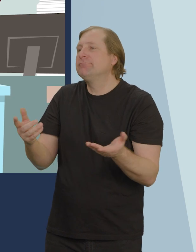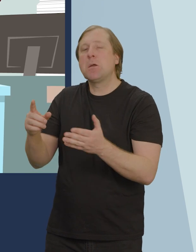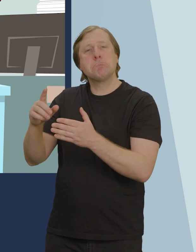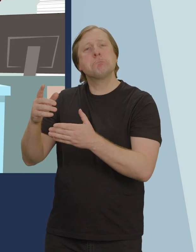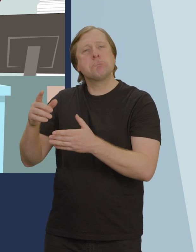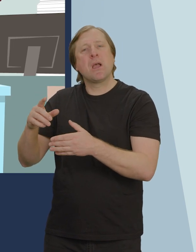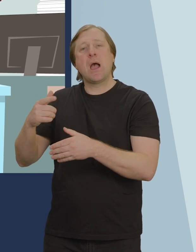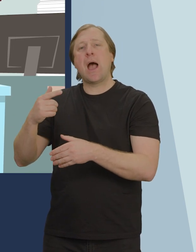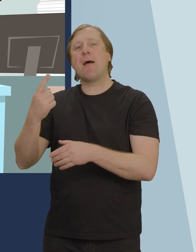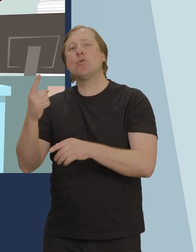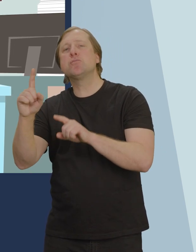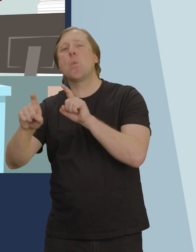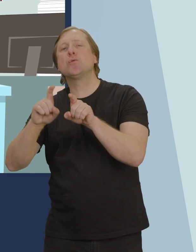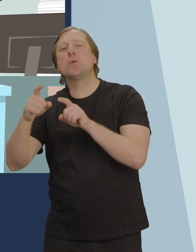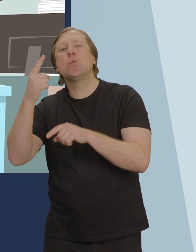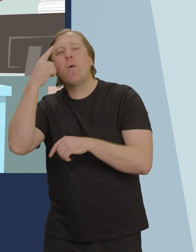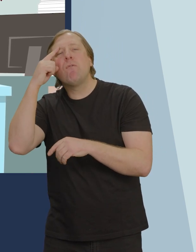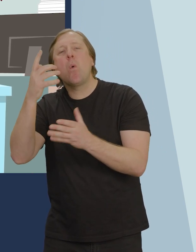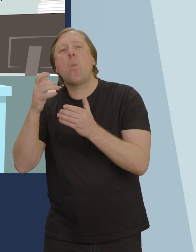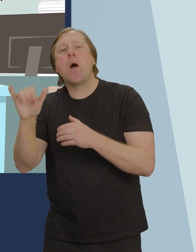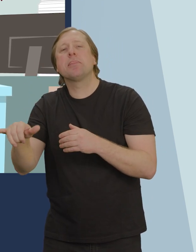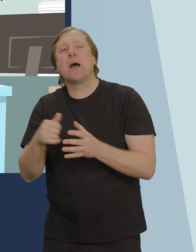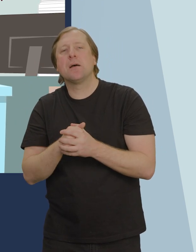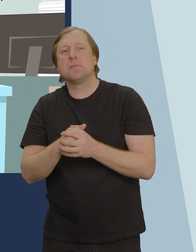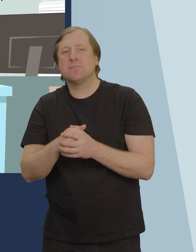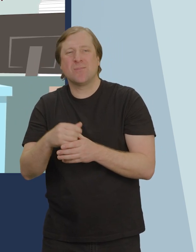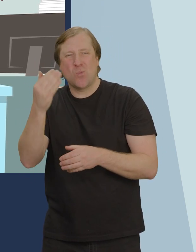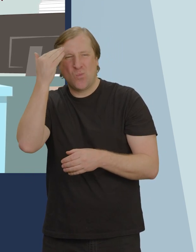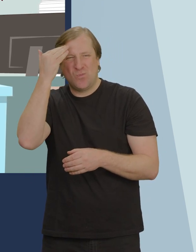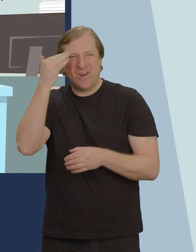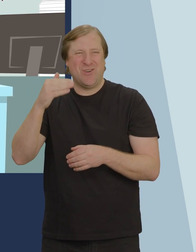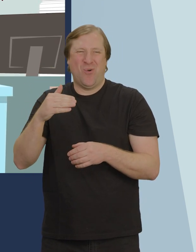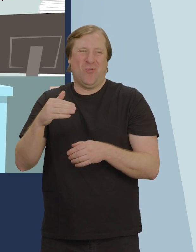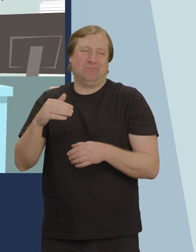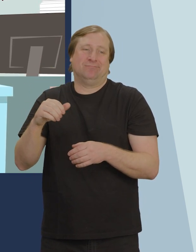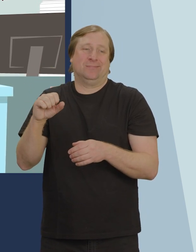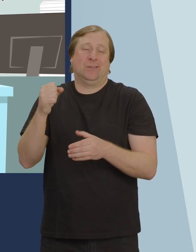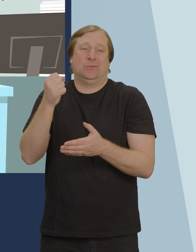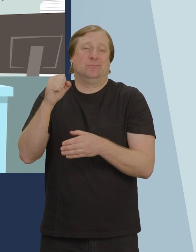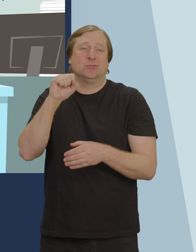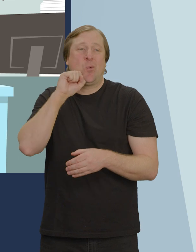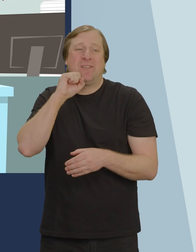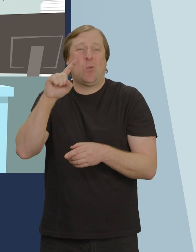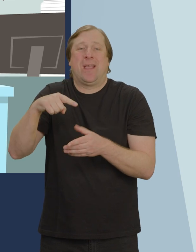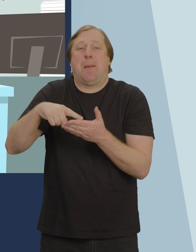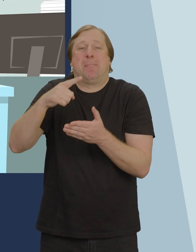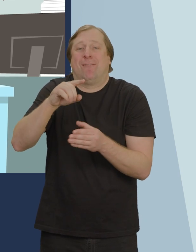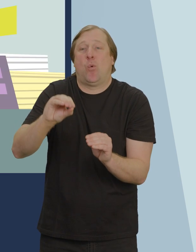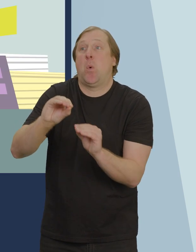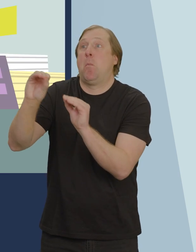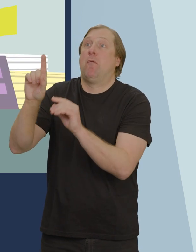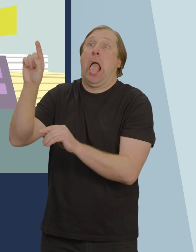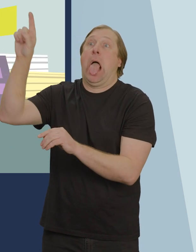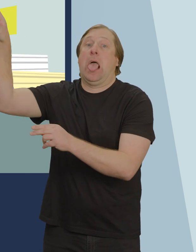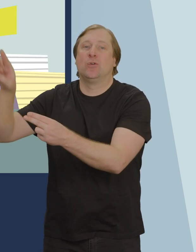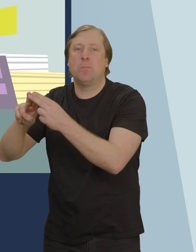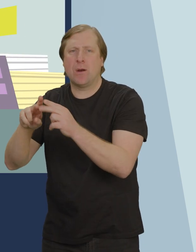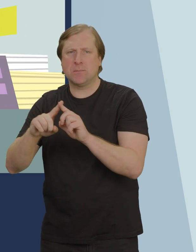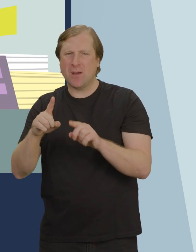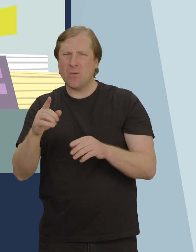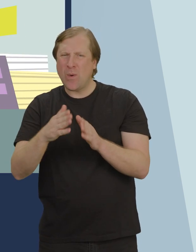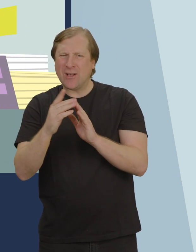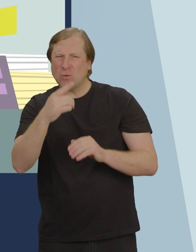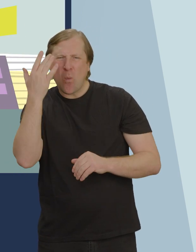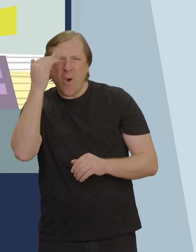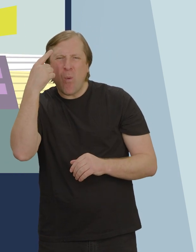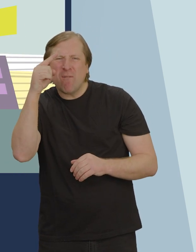I start by trying to find out why they want it in the first place. We know we can't fund moving Sophia to Paris, but if we ask,